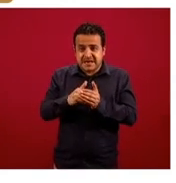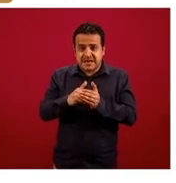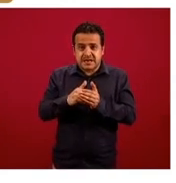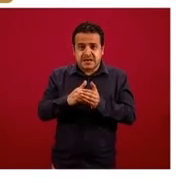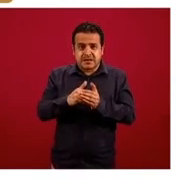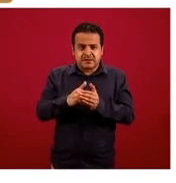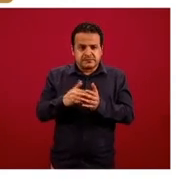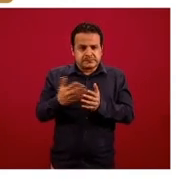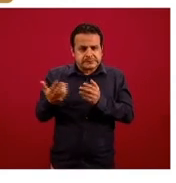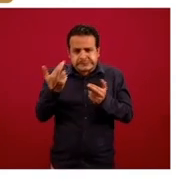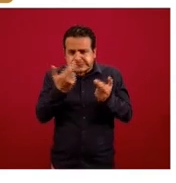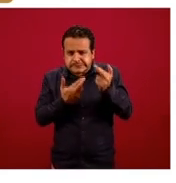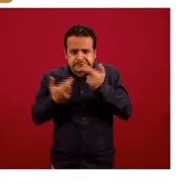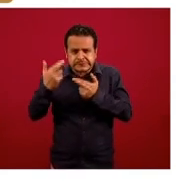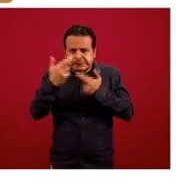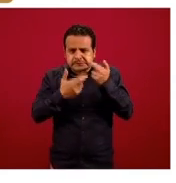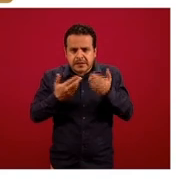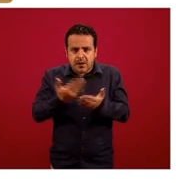7,588.